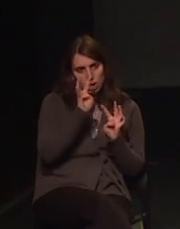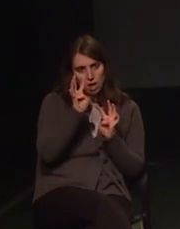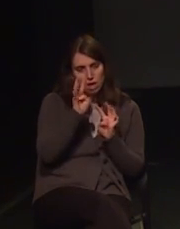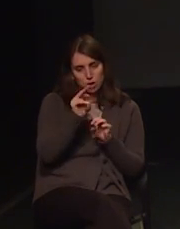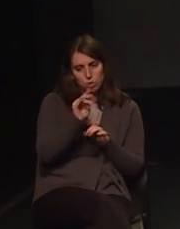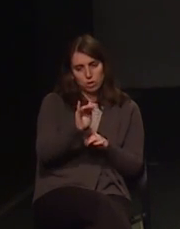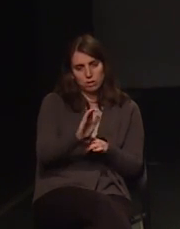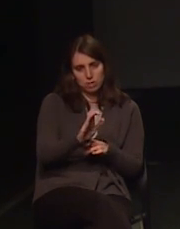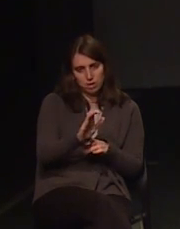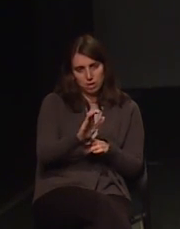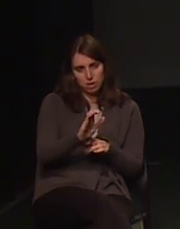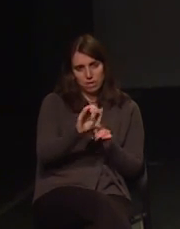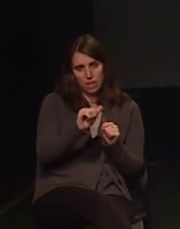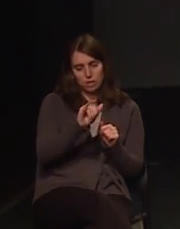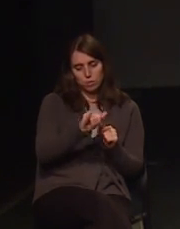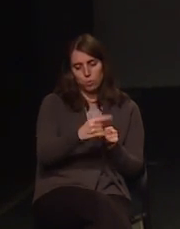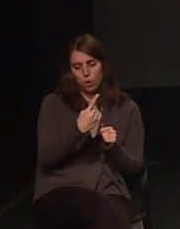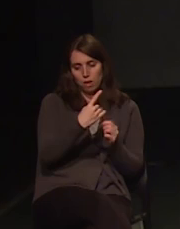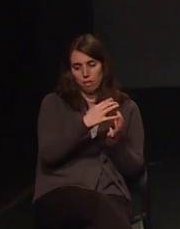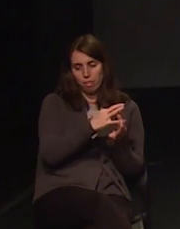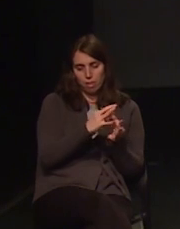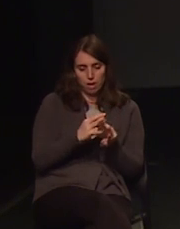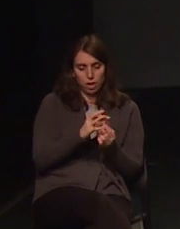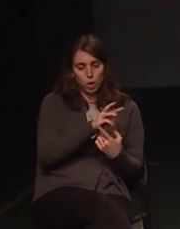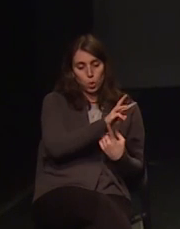Twitter's. We Create New York City.